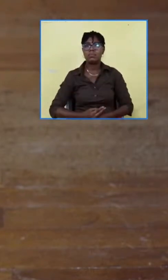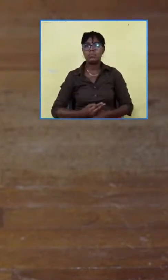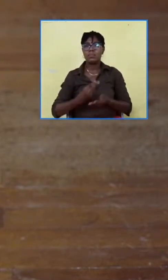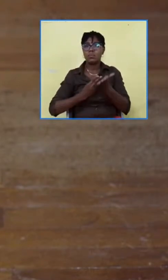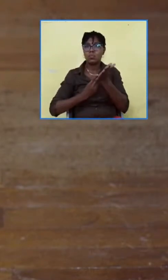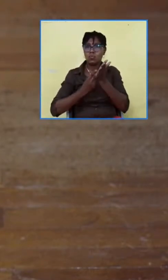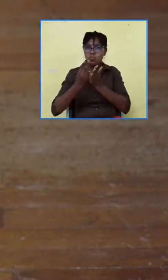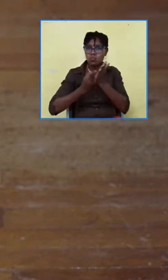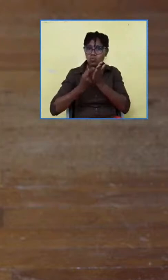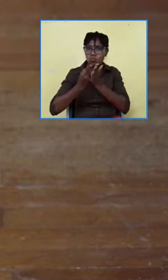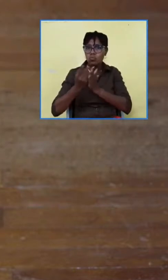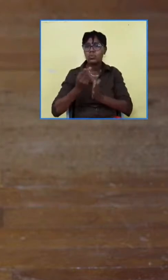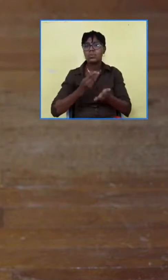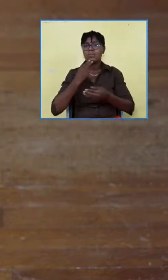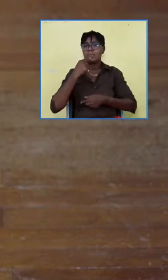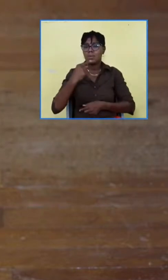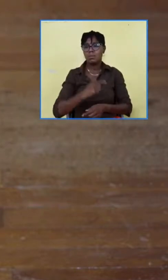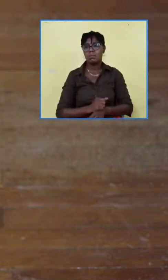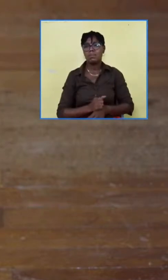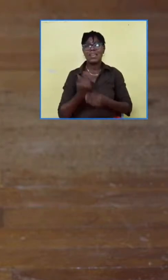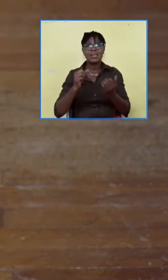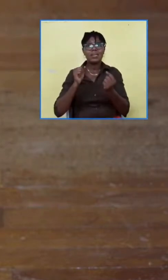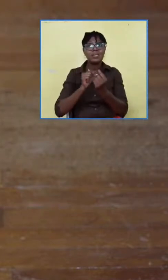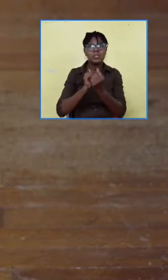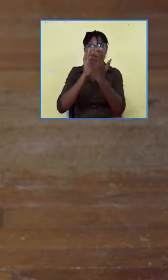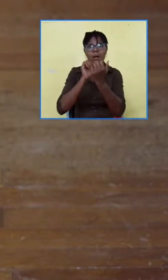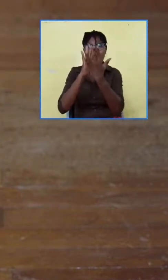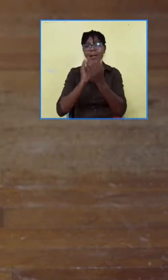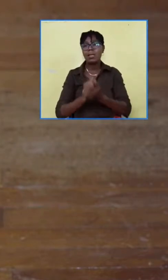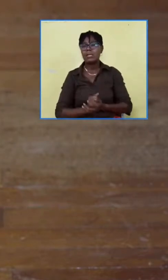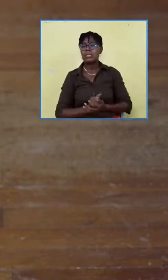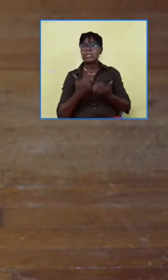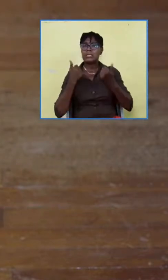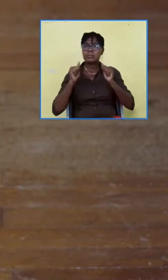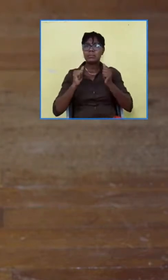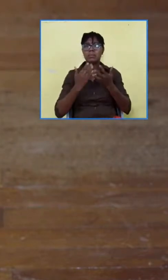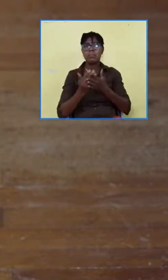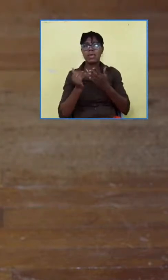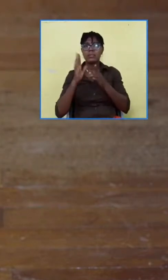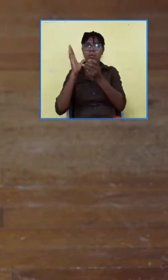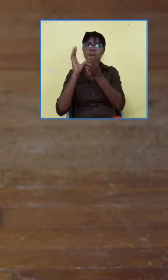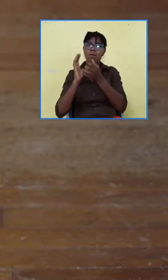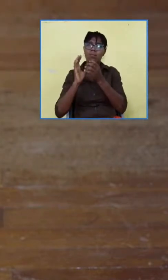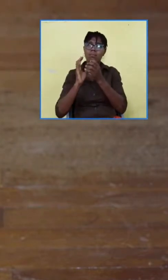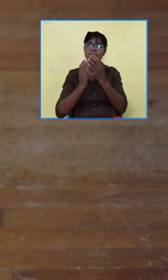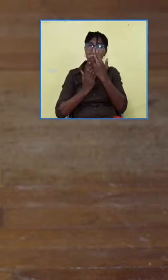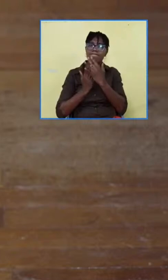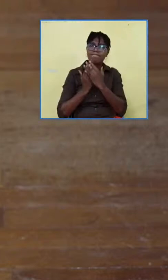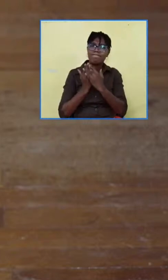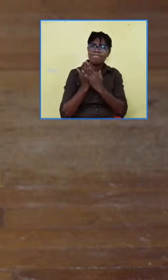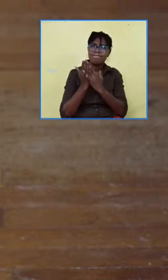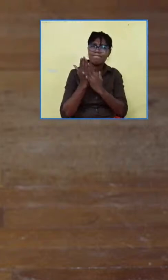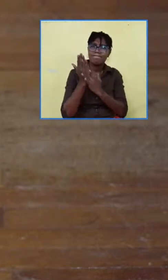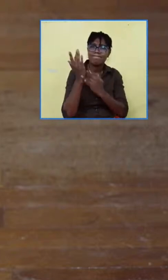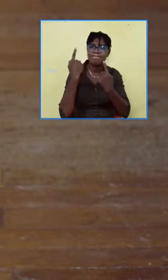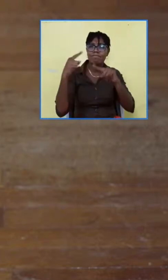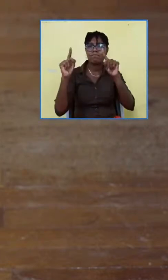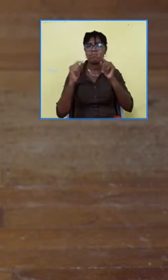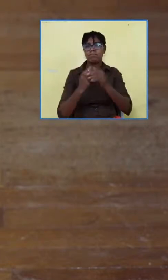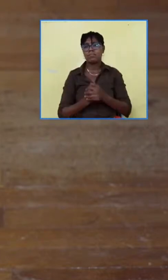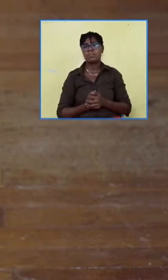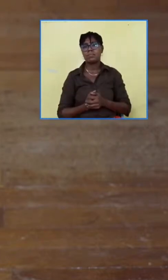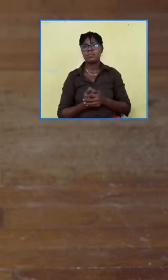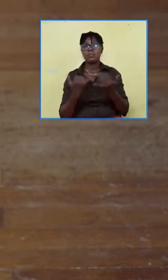lie ahead, they deal with them in the best way possible today. And I think what we have going on right now is a good example of the government being